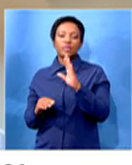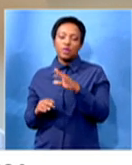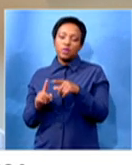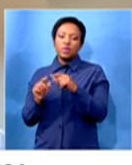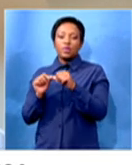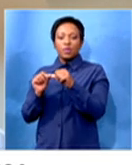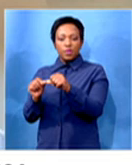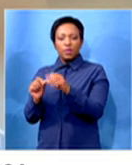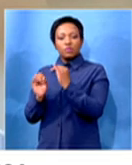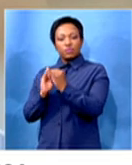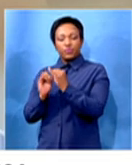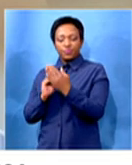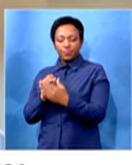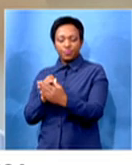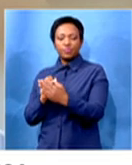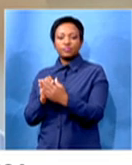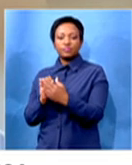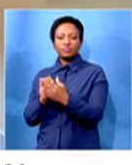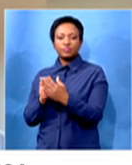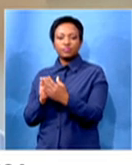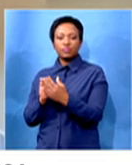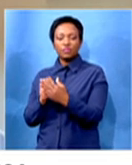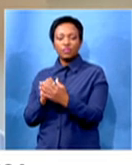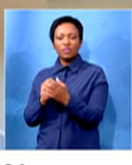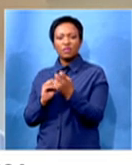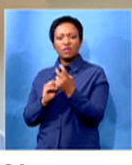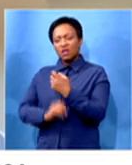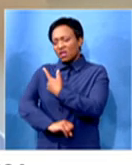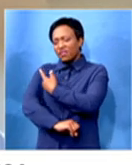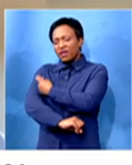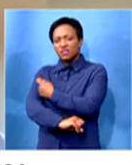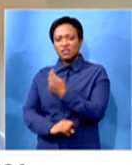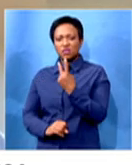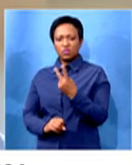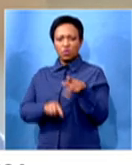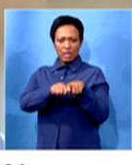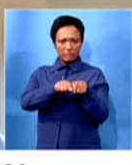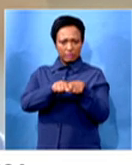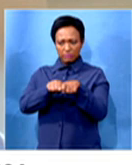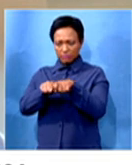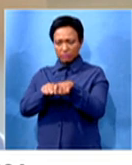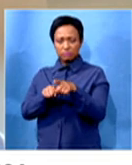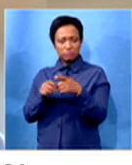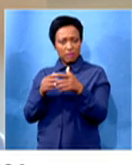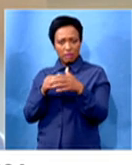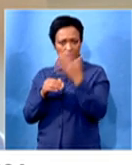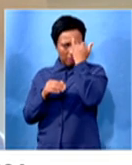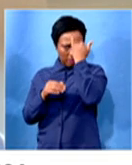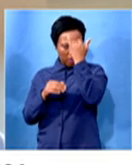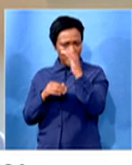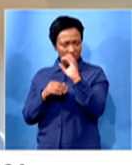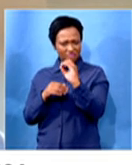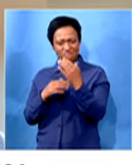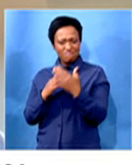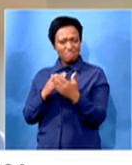What exactly are the 2 vaccines that I was talking about, the trial vaccines, and do we have any idea yet as to how